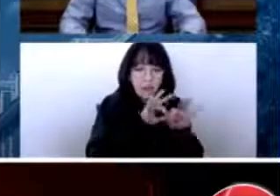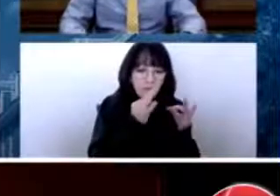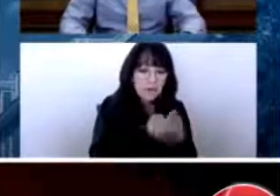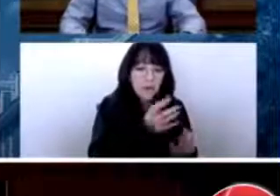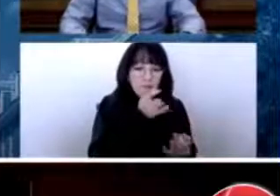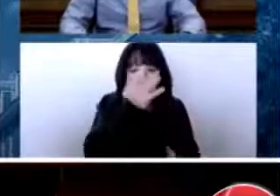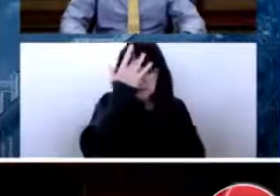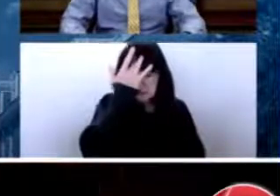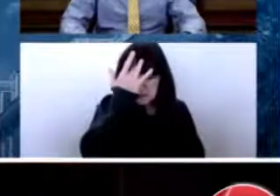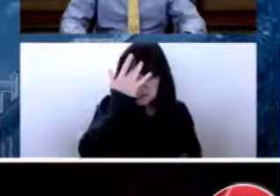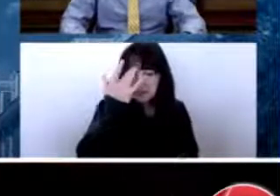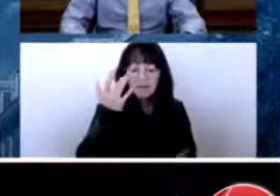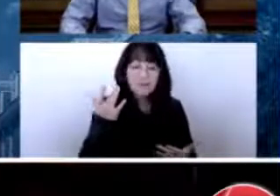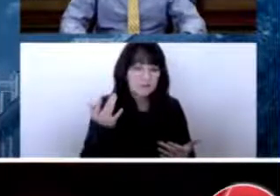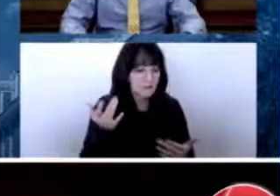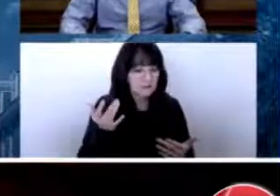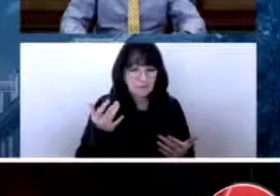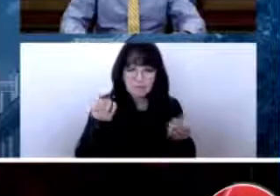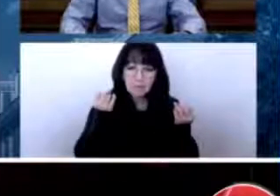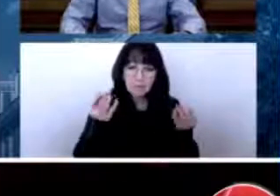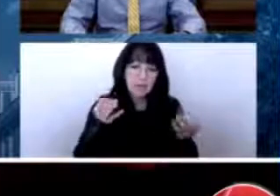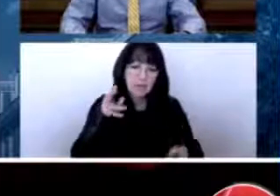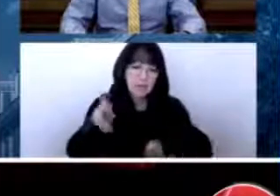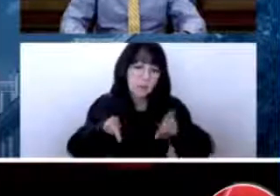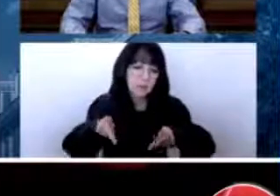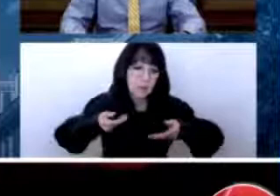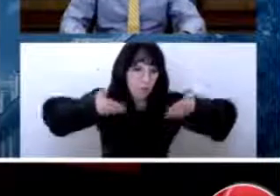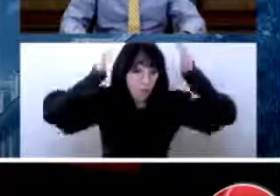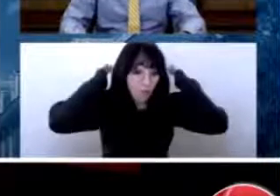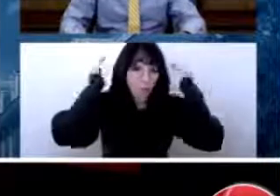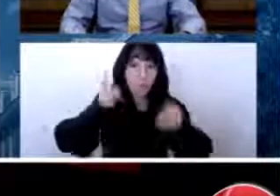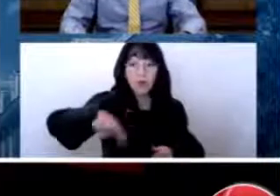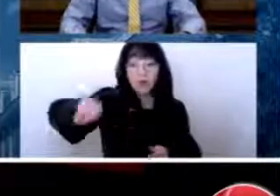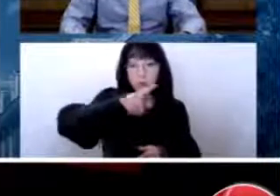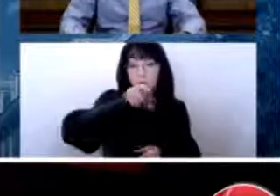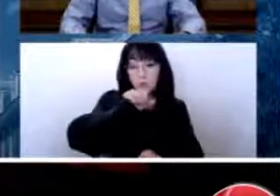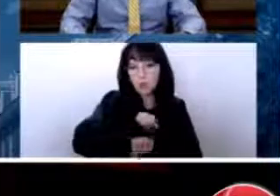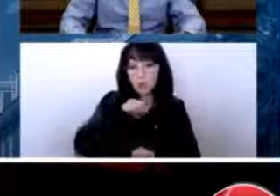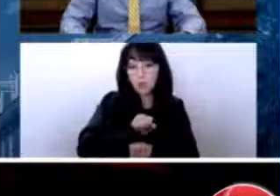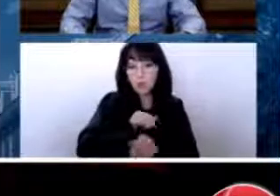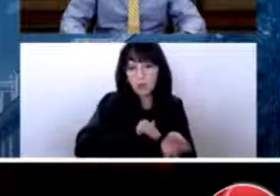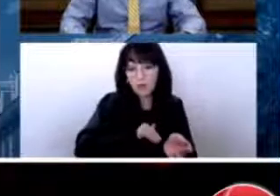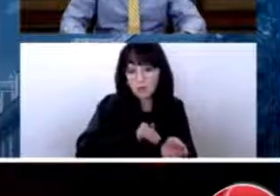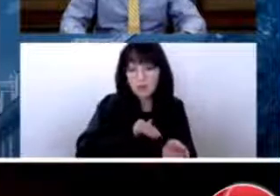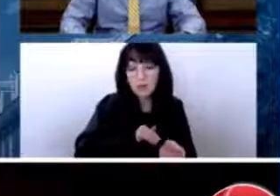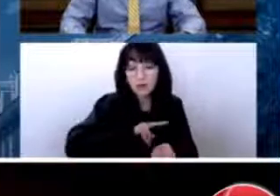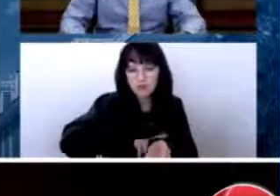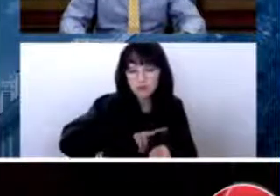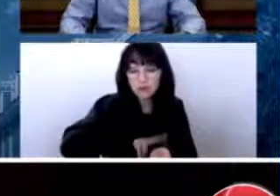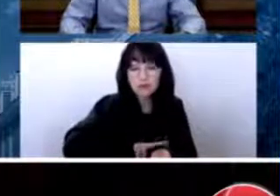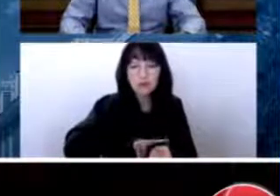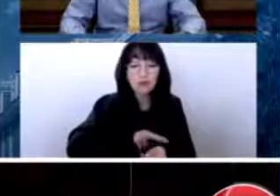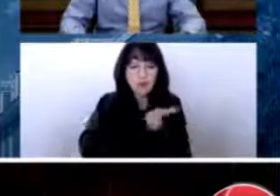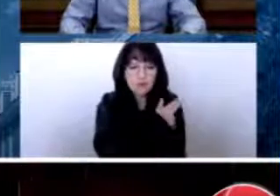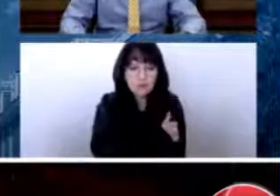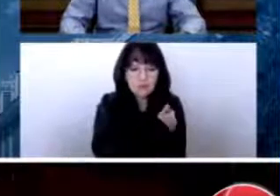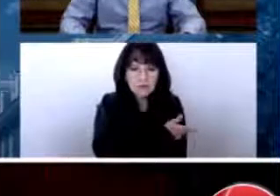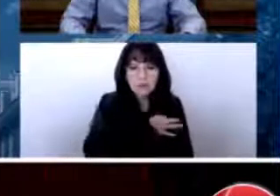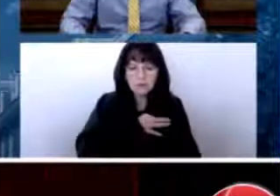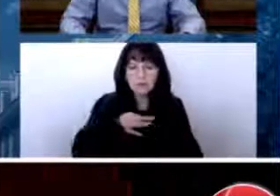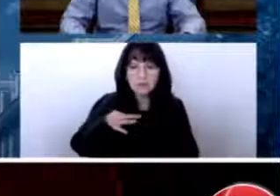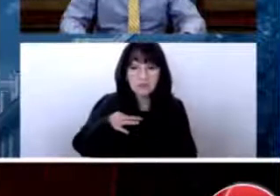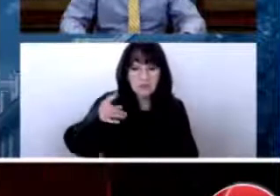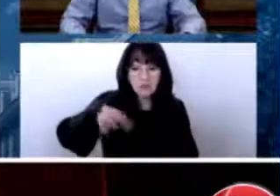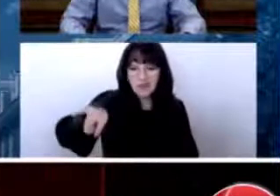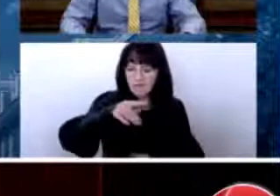that are faced by our healthcare professionals and do what you can do to help protect them. And so we